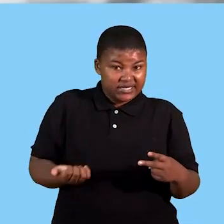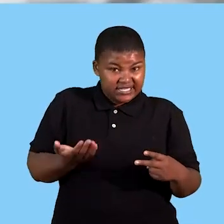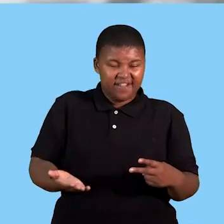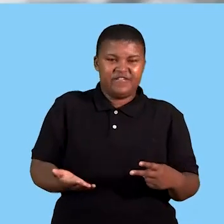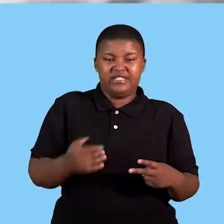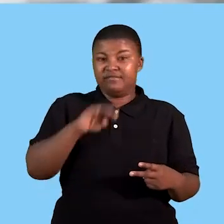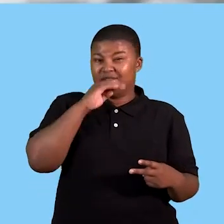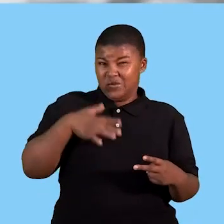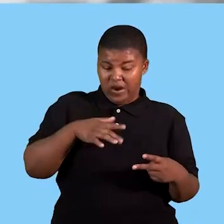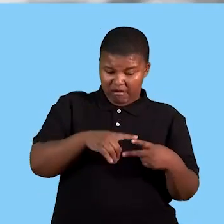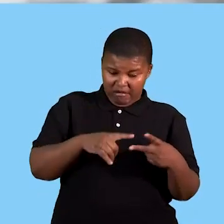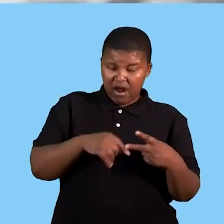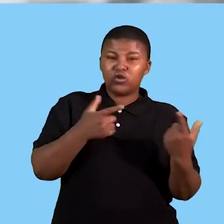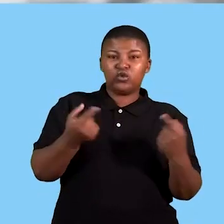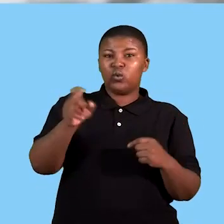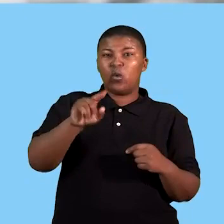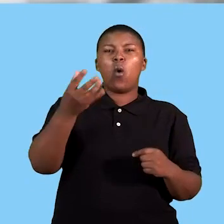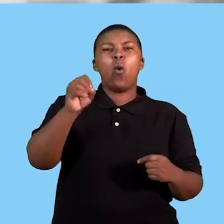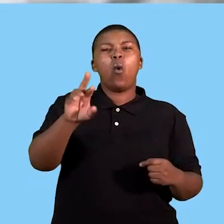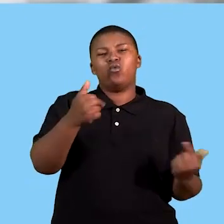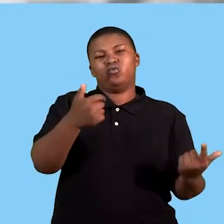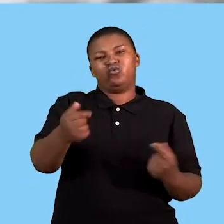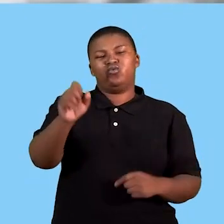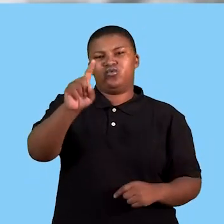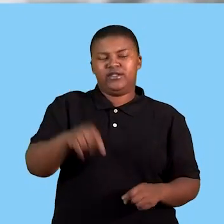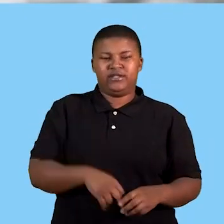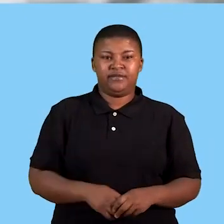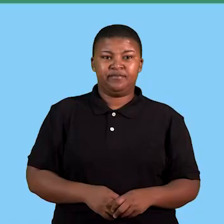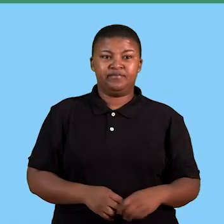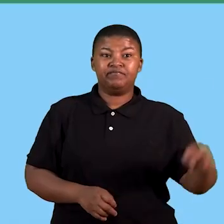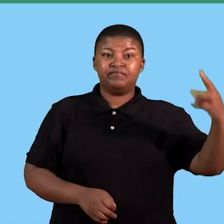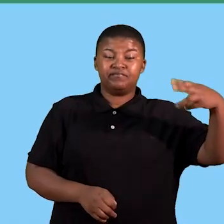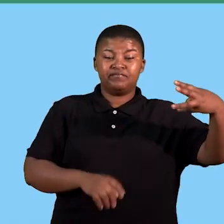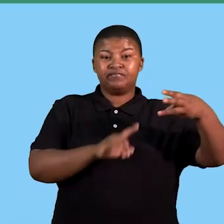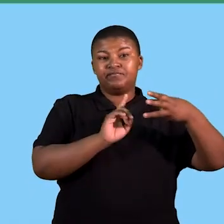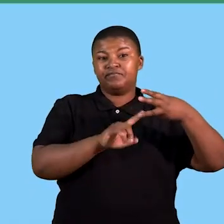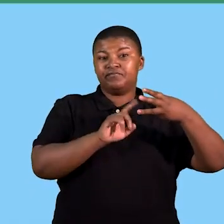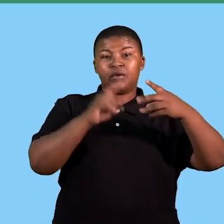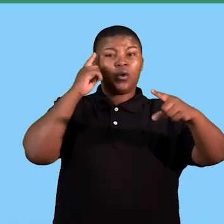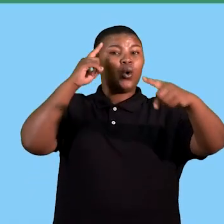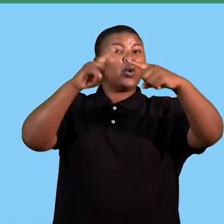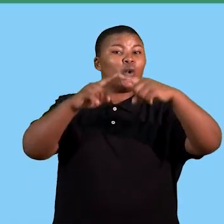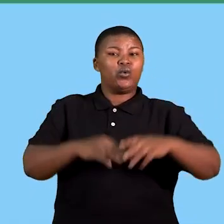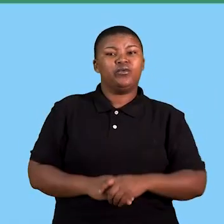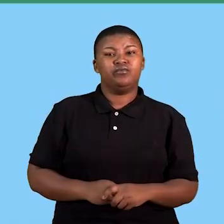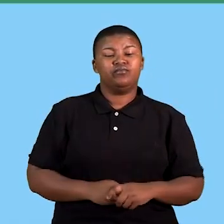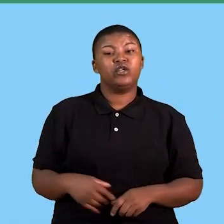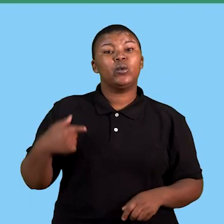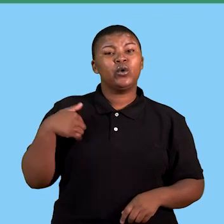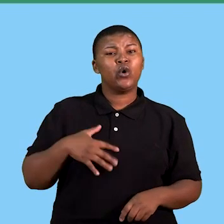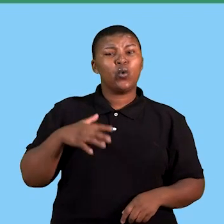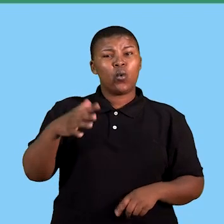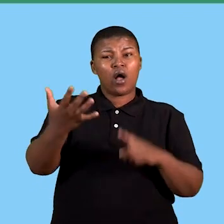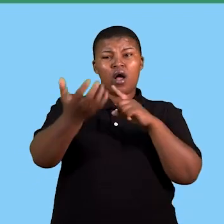that product or service to achieve or to be. The third concept then, our goals, will be what we want to